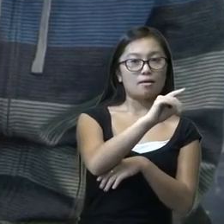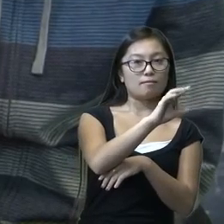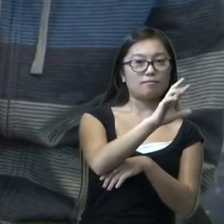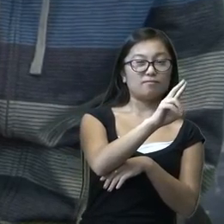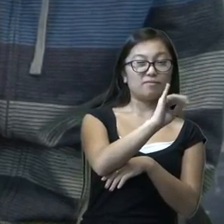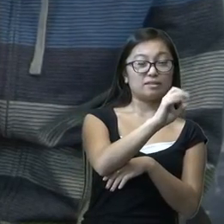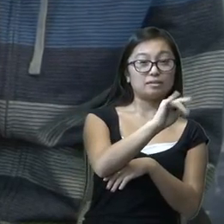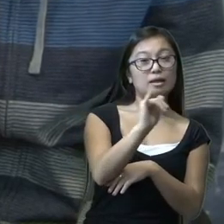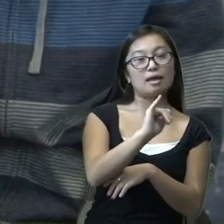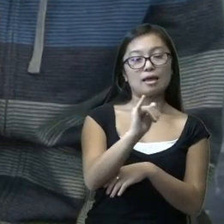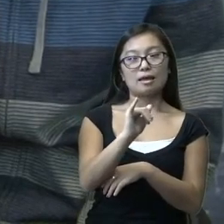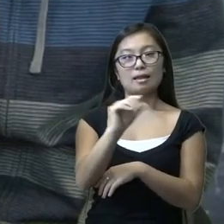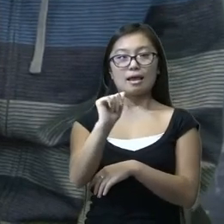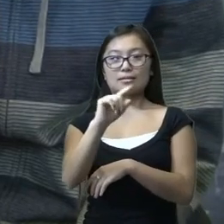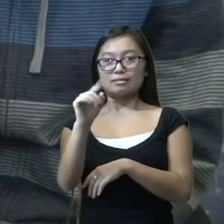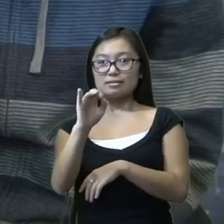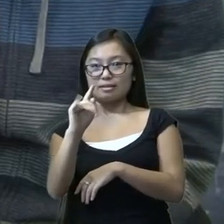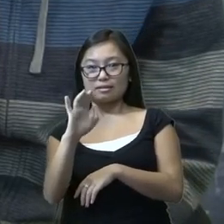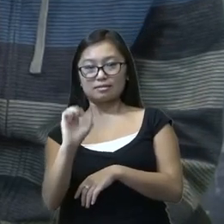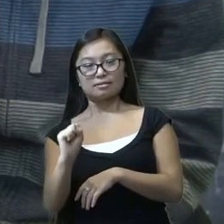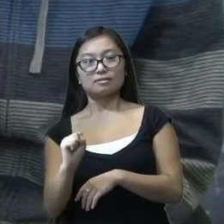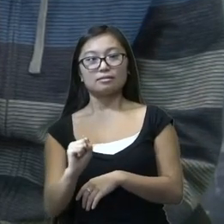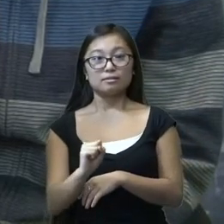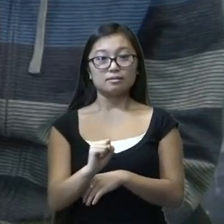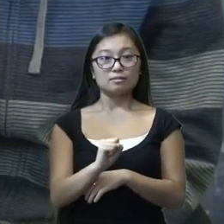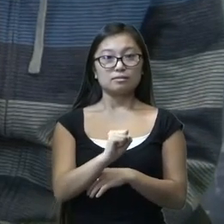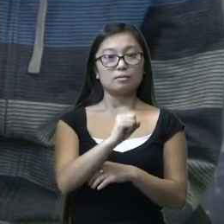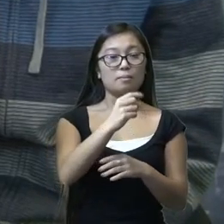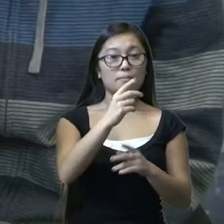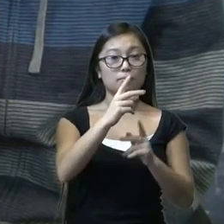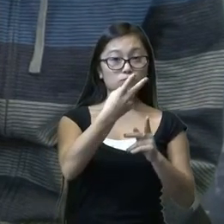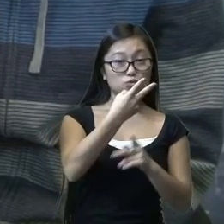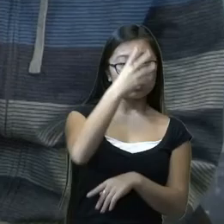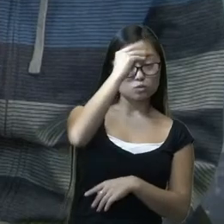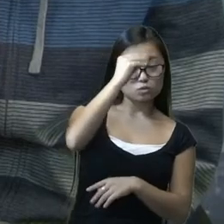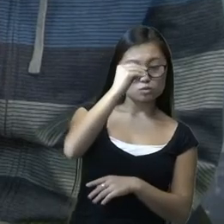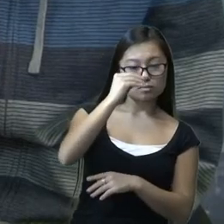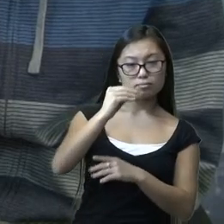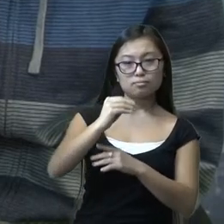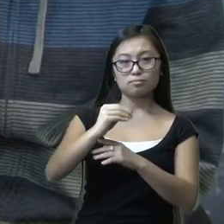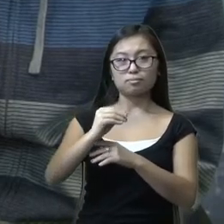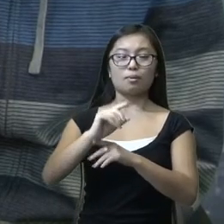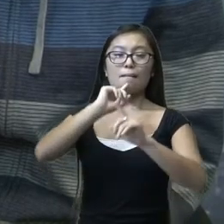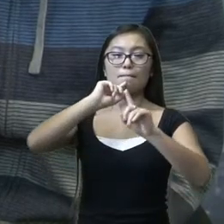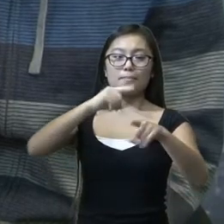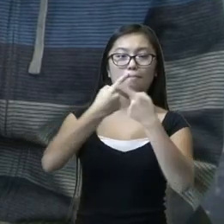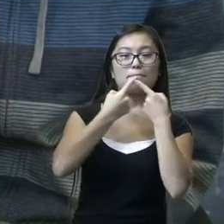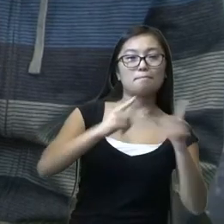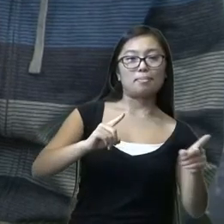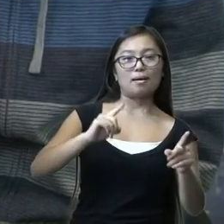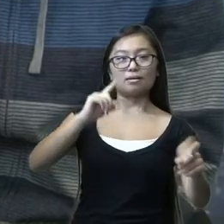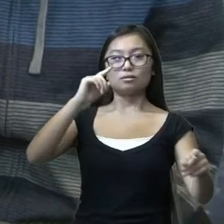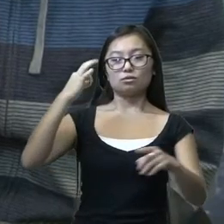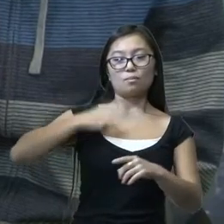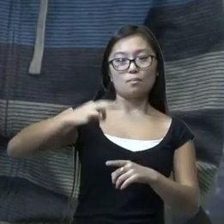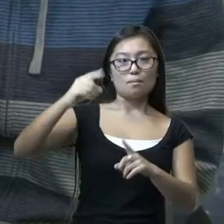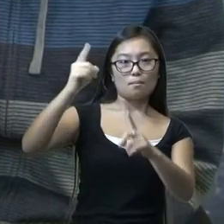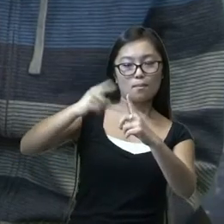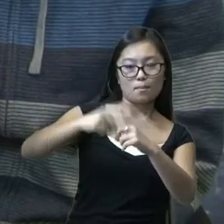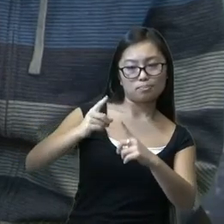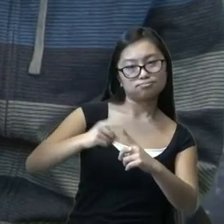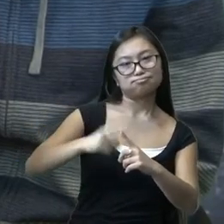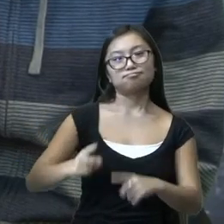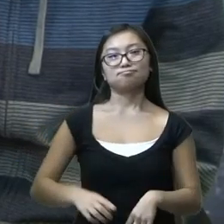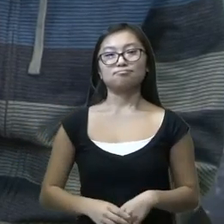11-4. Quinn Peacock scored 5 goals, while Dylan Elliott totaled 8 goals and Taylor Gustafson totaled 6 goals between both